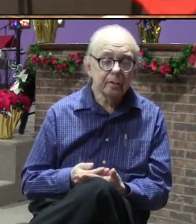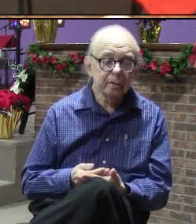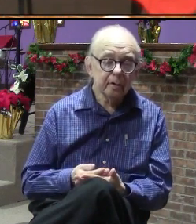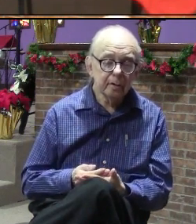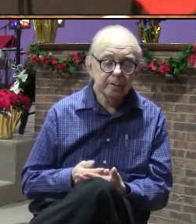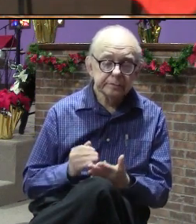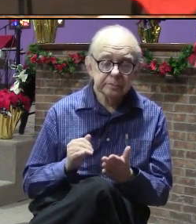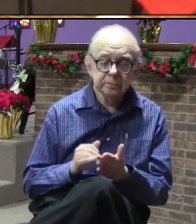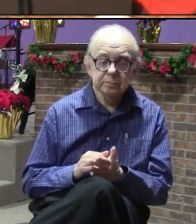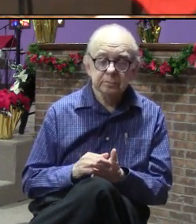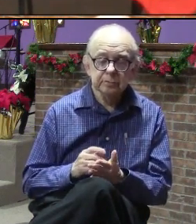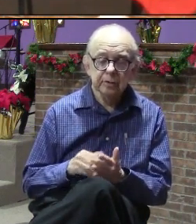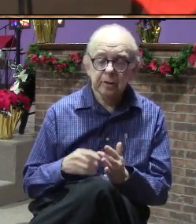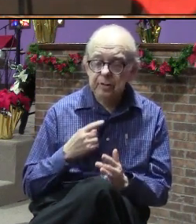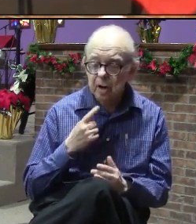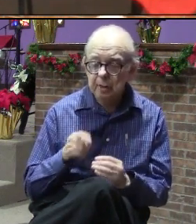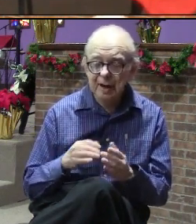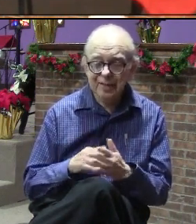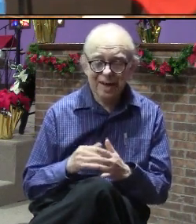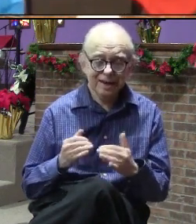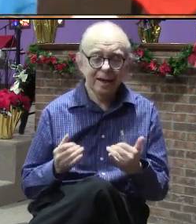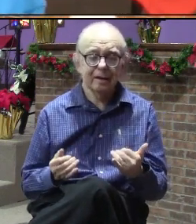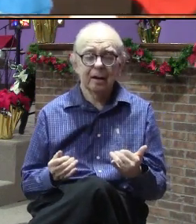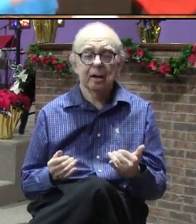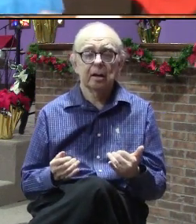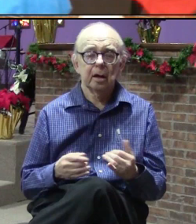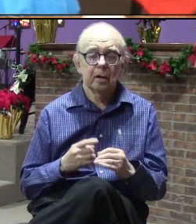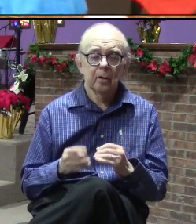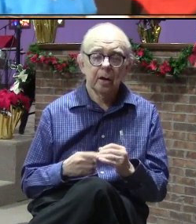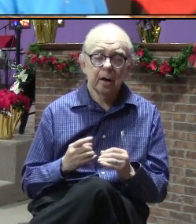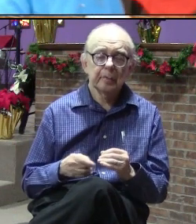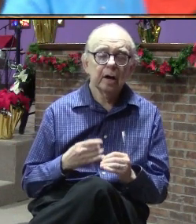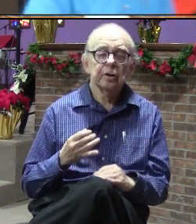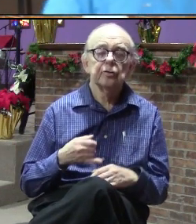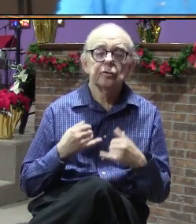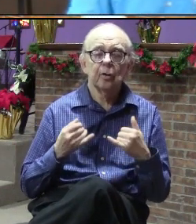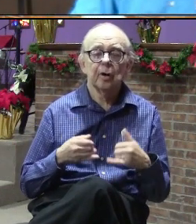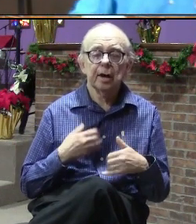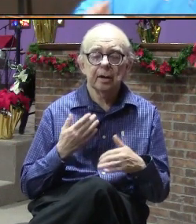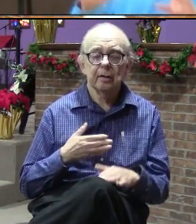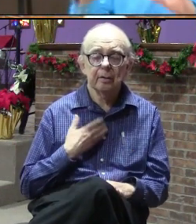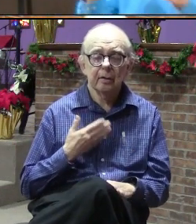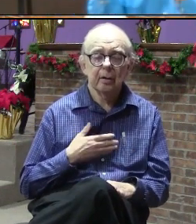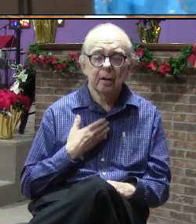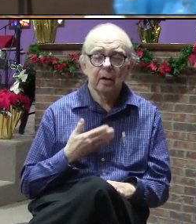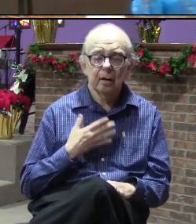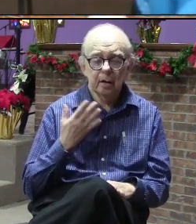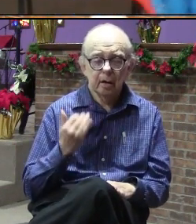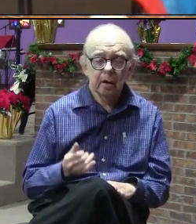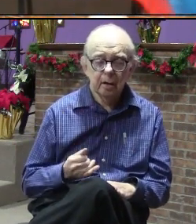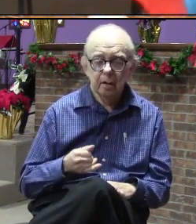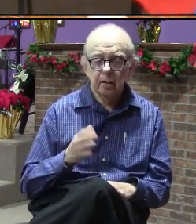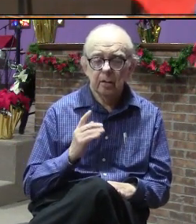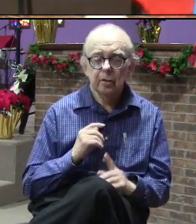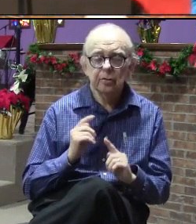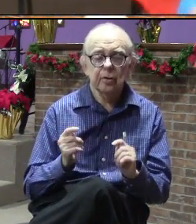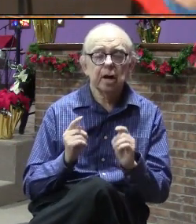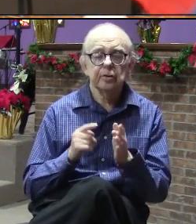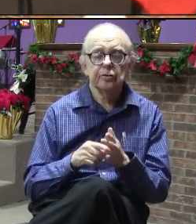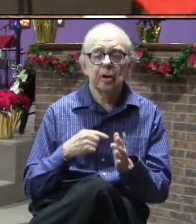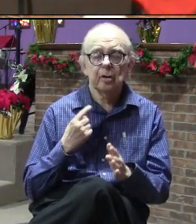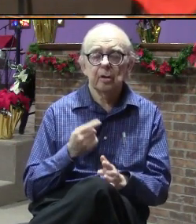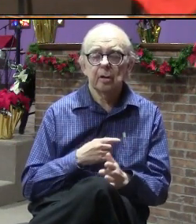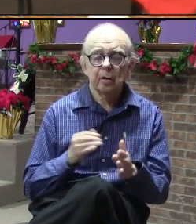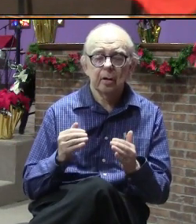And that's what we're going to talk about today, is about joy. Because God was trying to show us